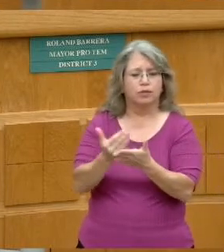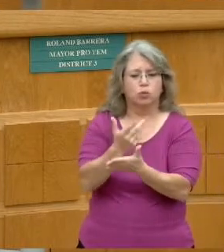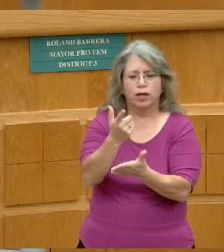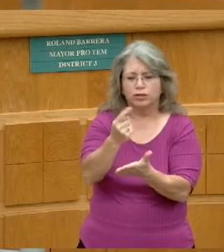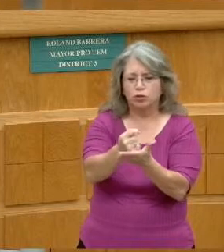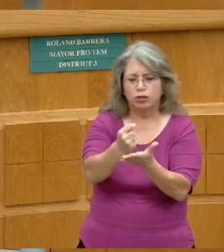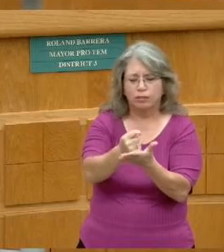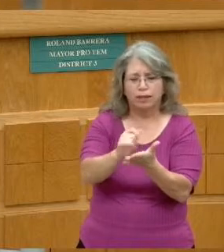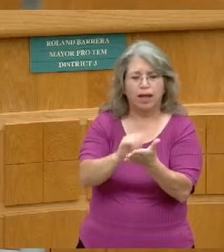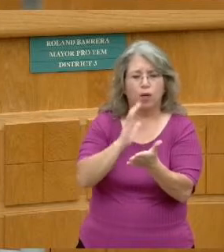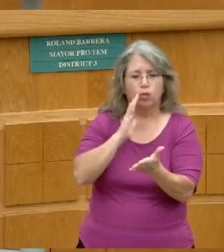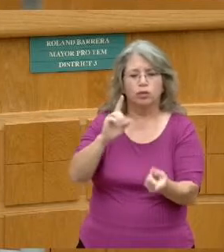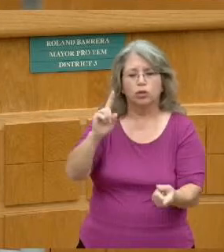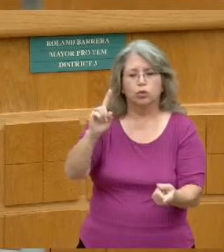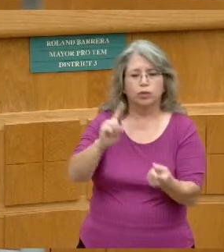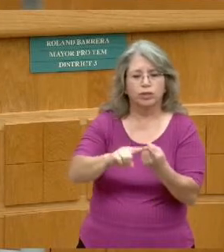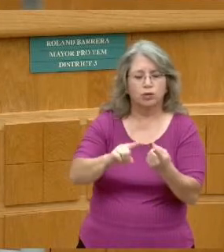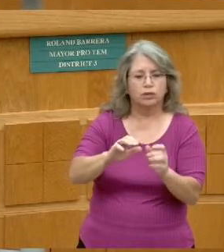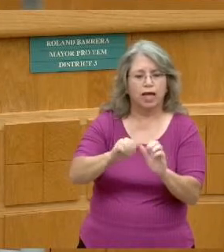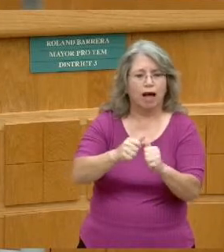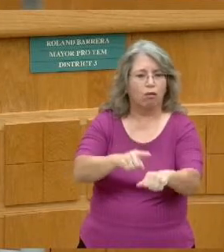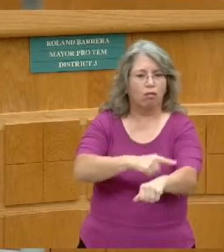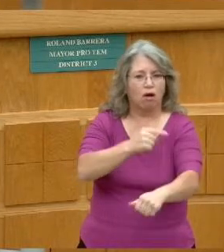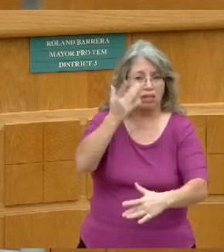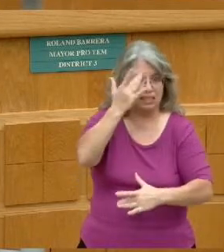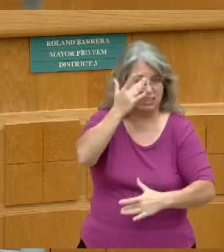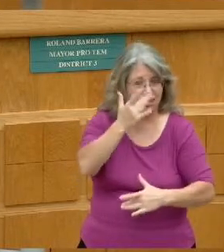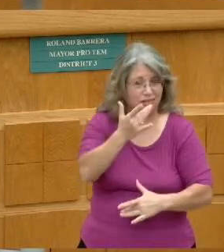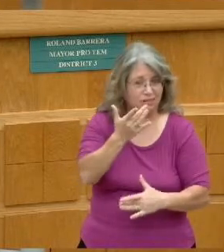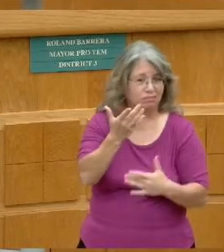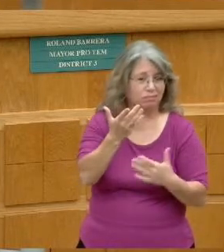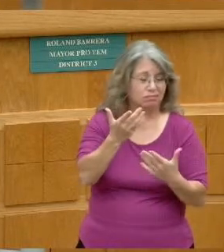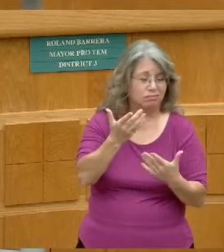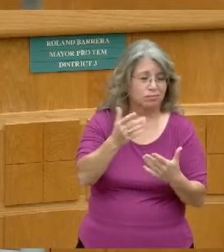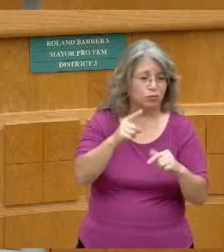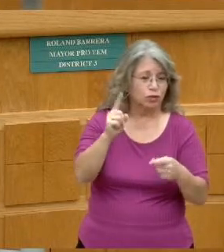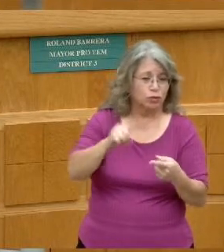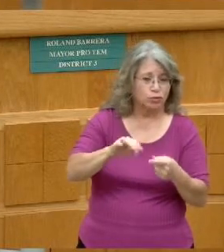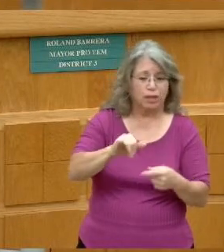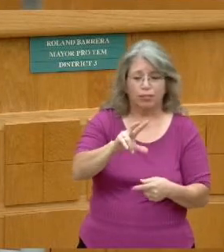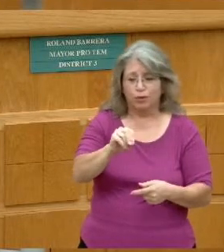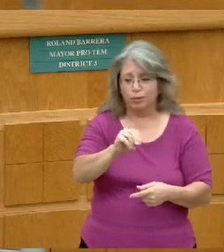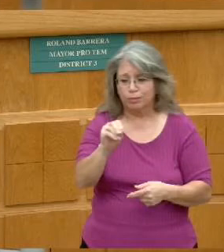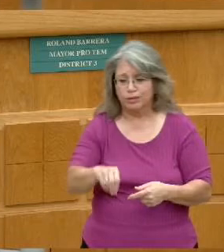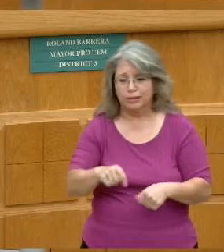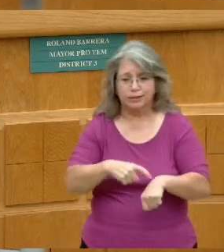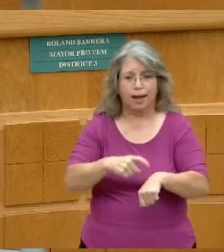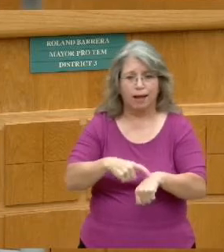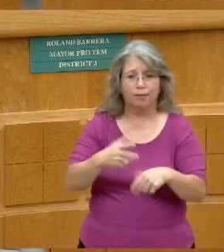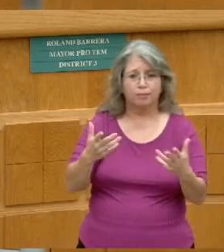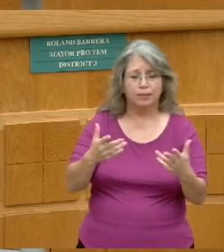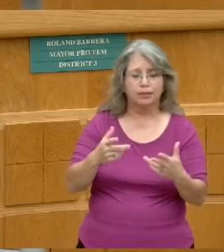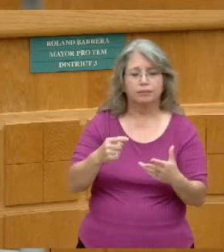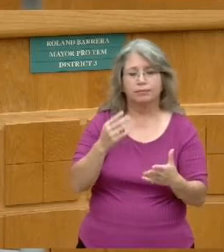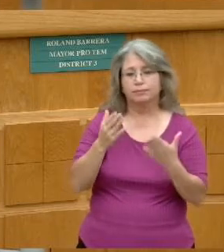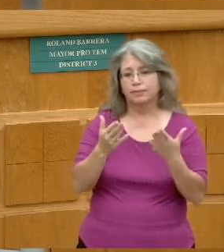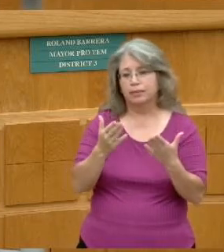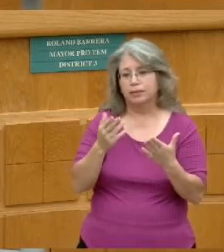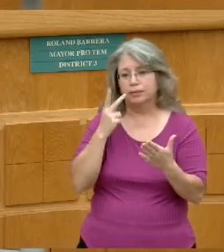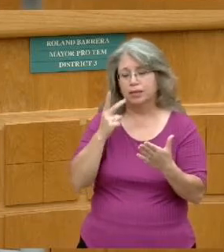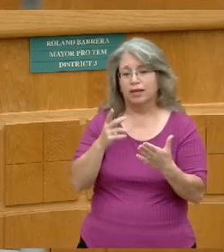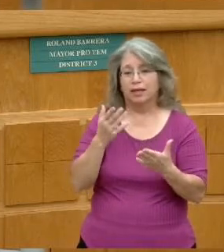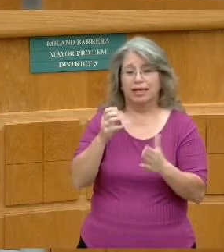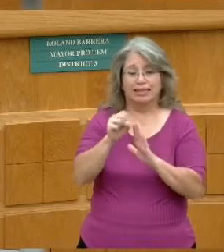of COVID-19 by 30%. Hopefully, we'll see more things like that. And while seasonality may